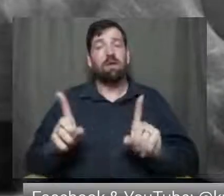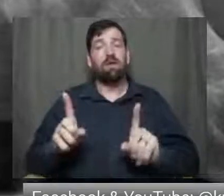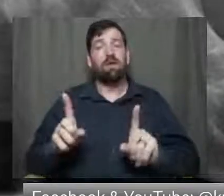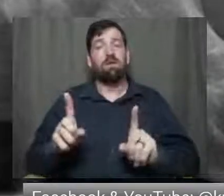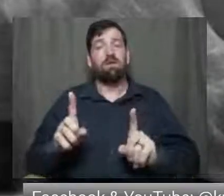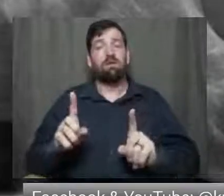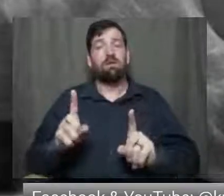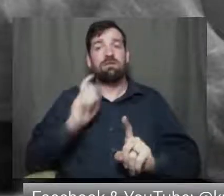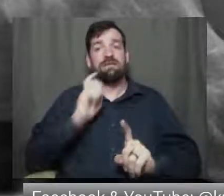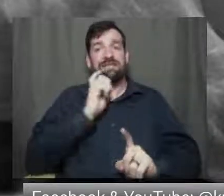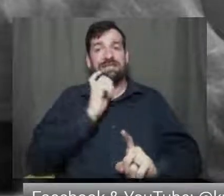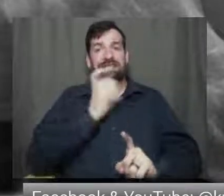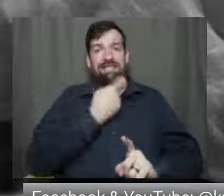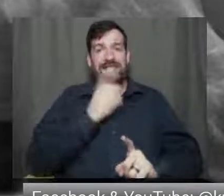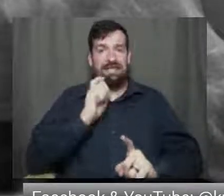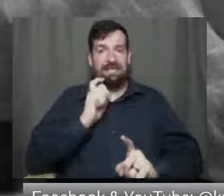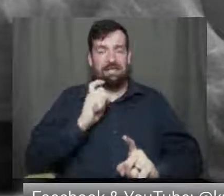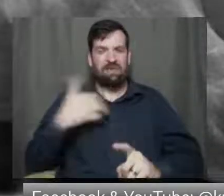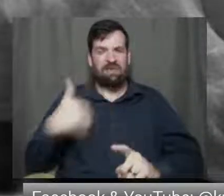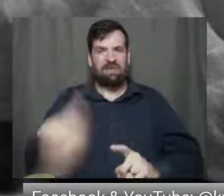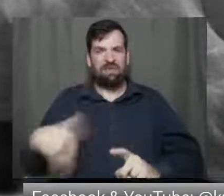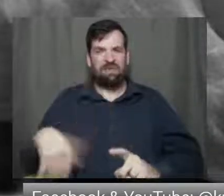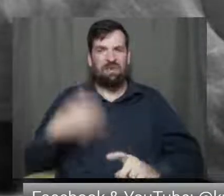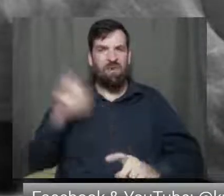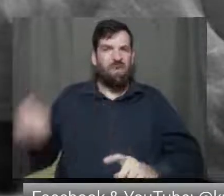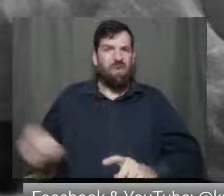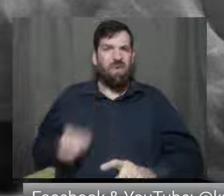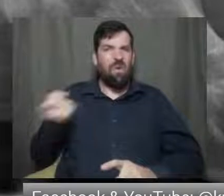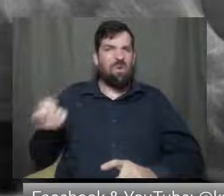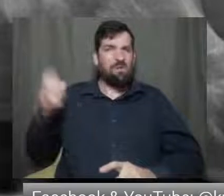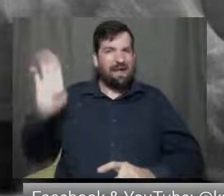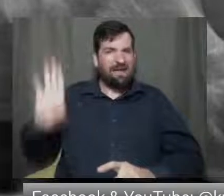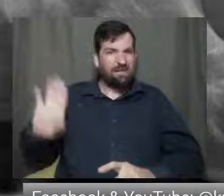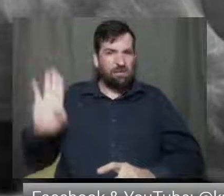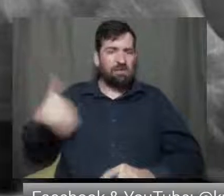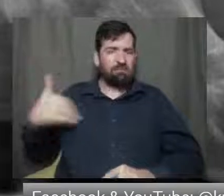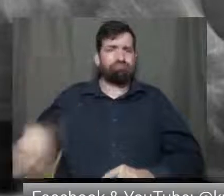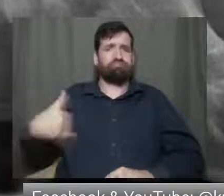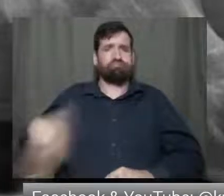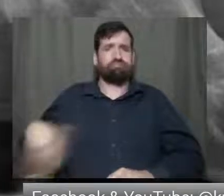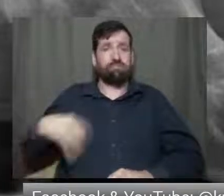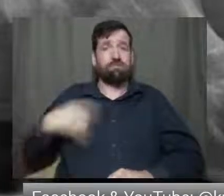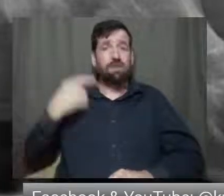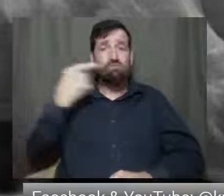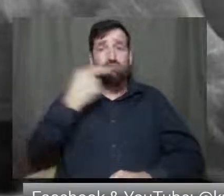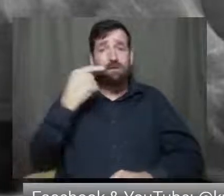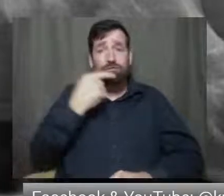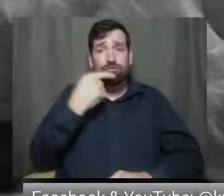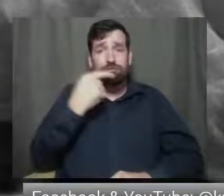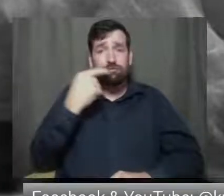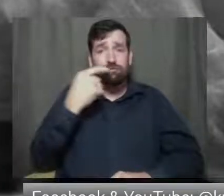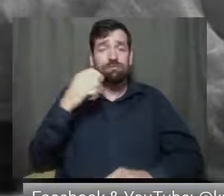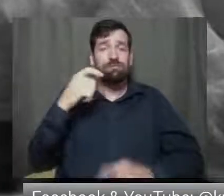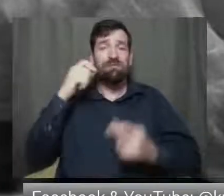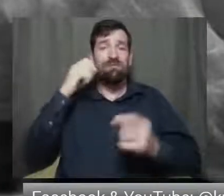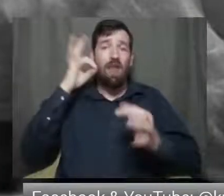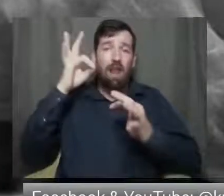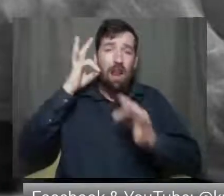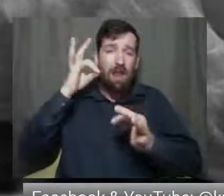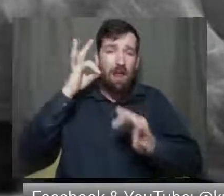holding an incredible amount of bacteria that just by brushing his teeth or flossing